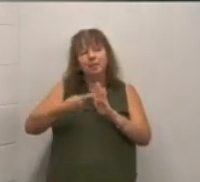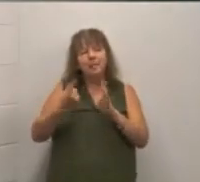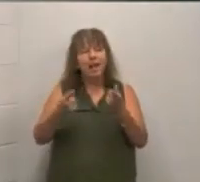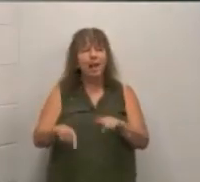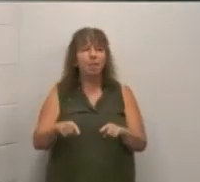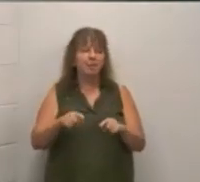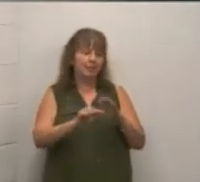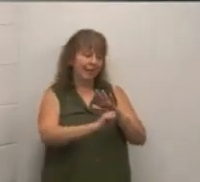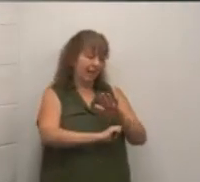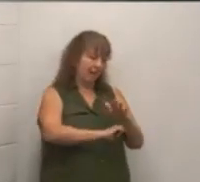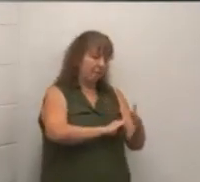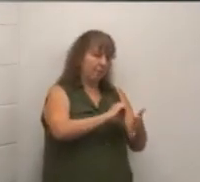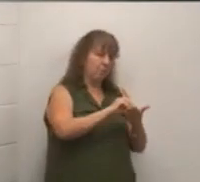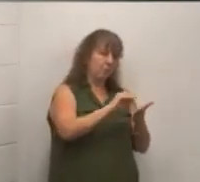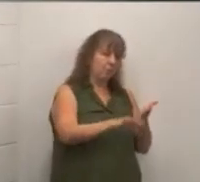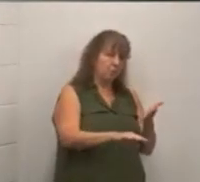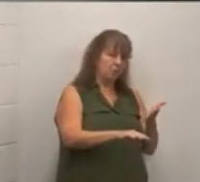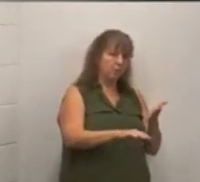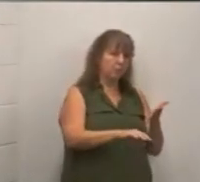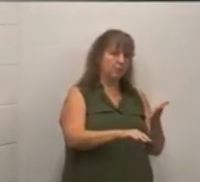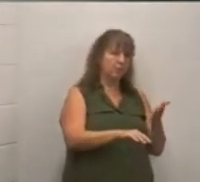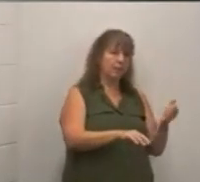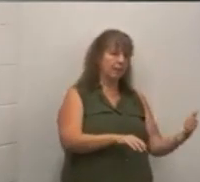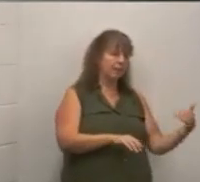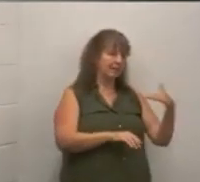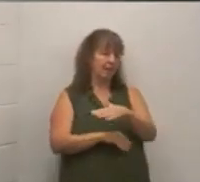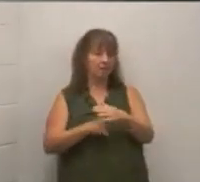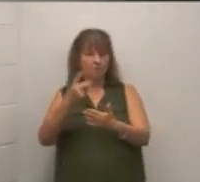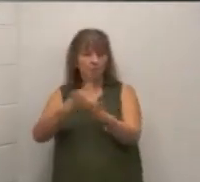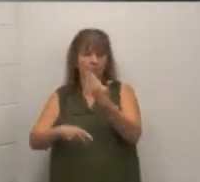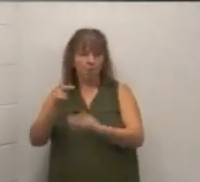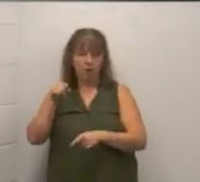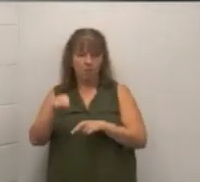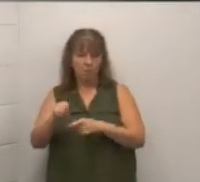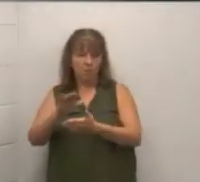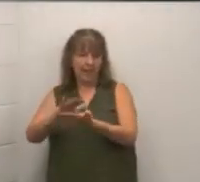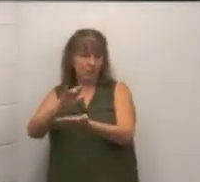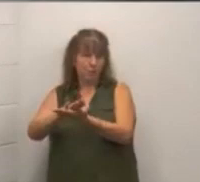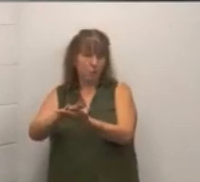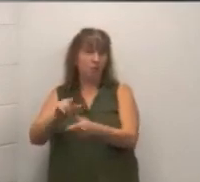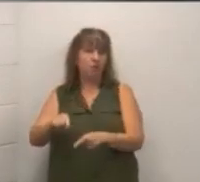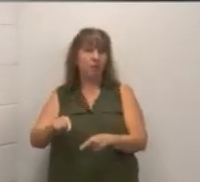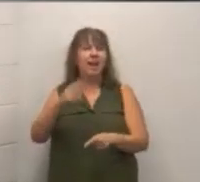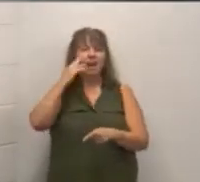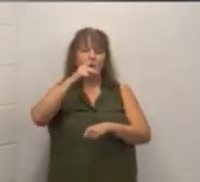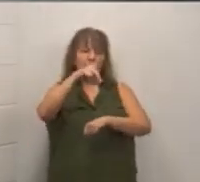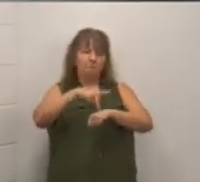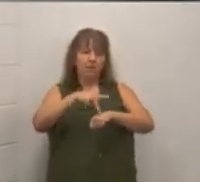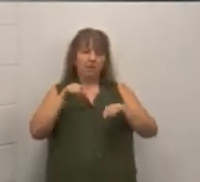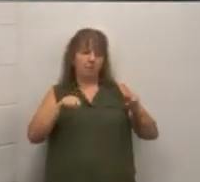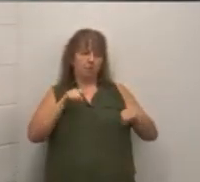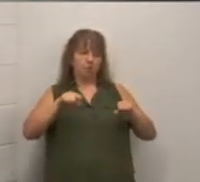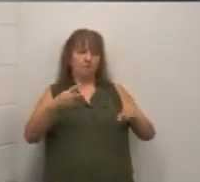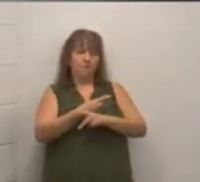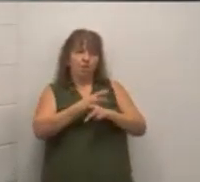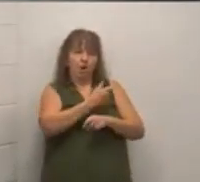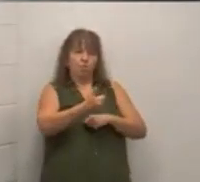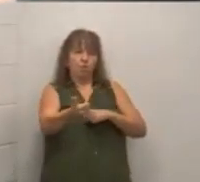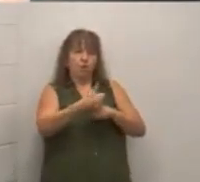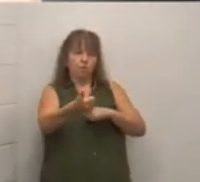who are elementary age students who get bussed over for those programs, and I know the principals are working on those arrangements as we